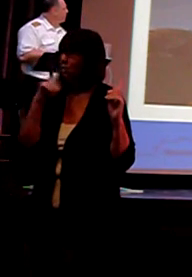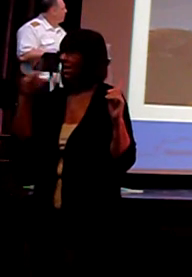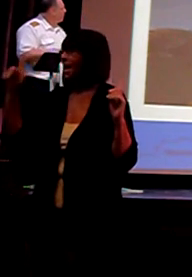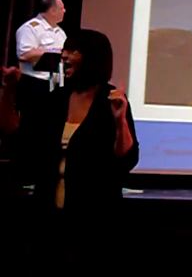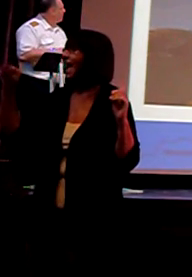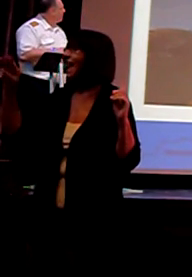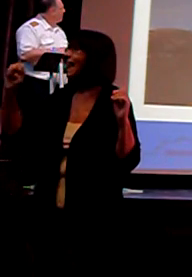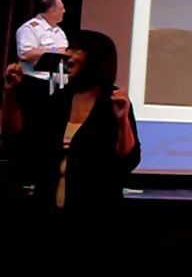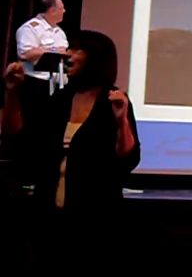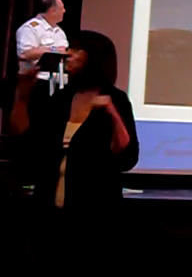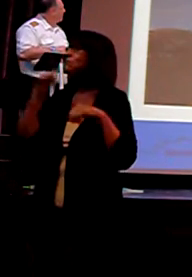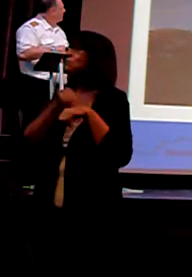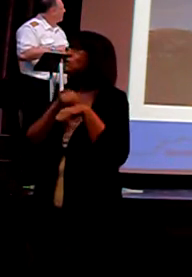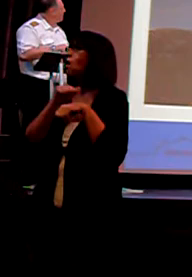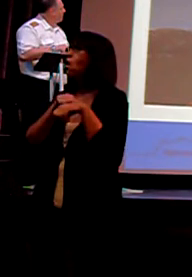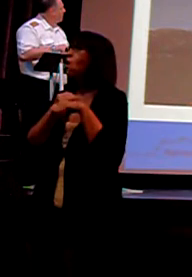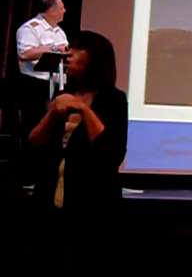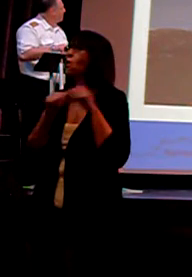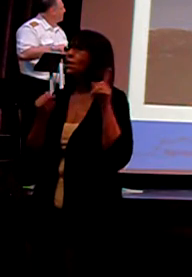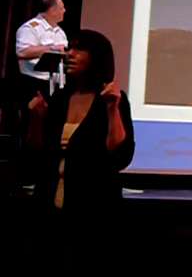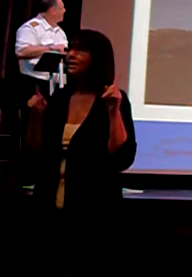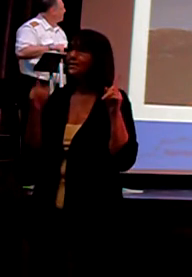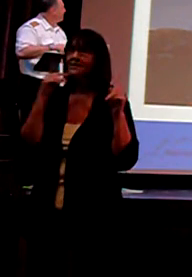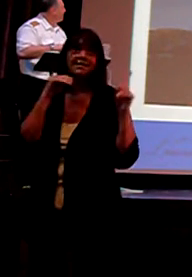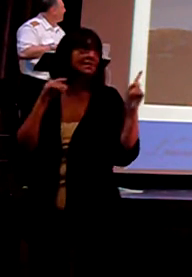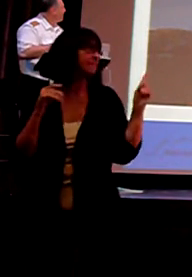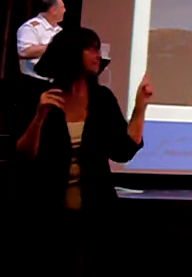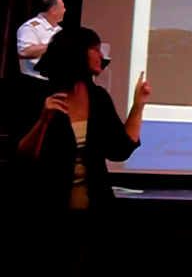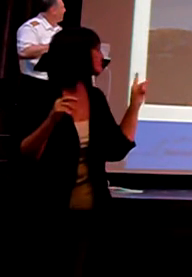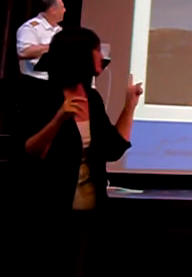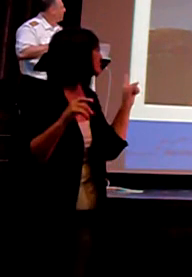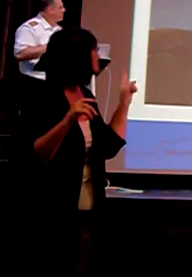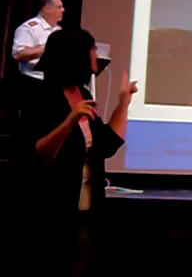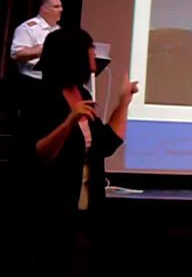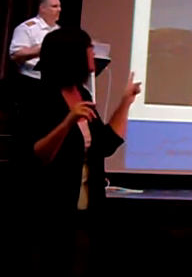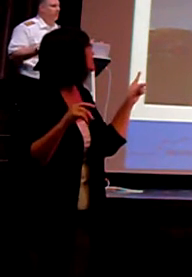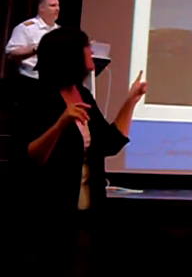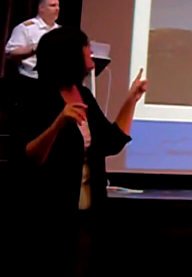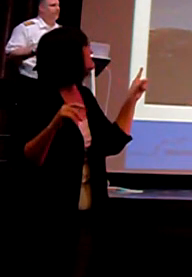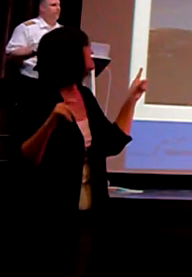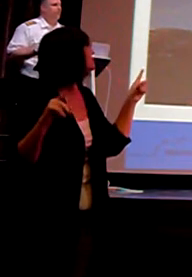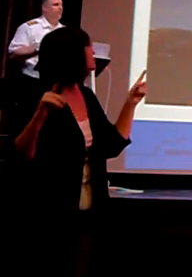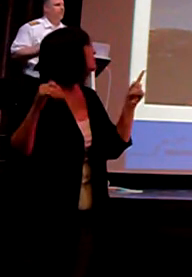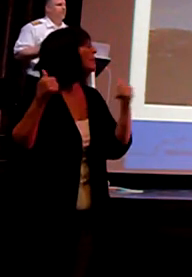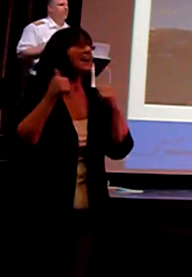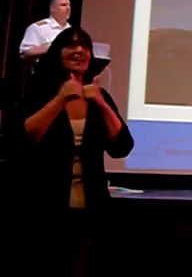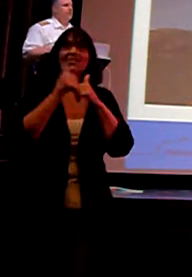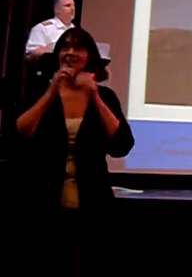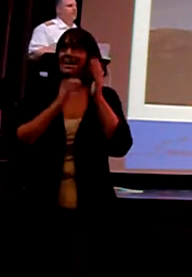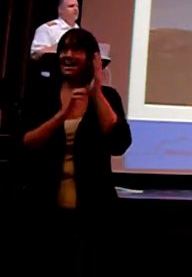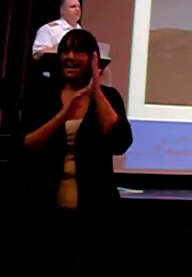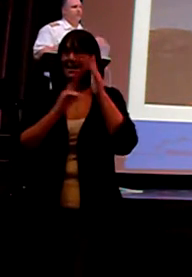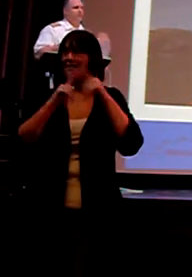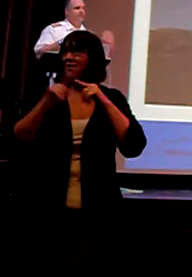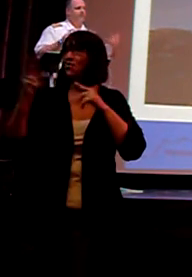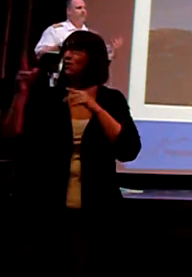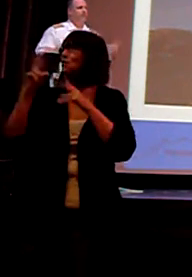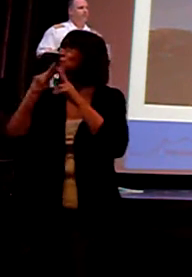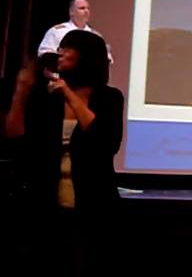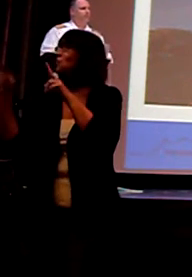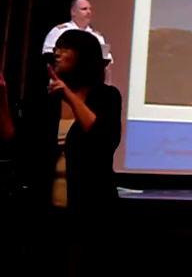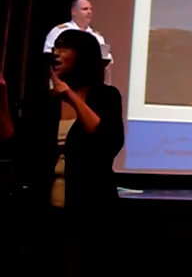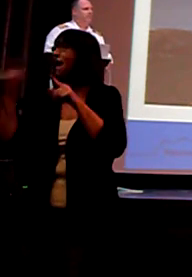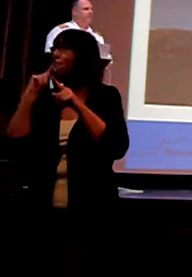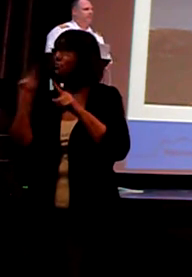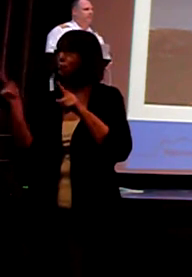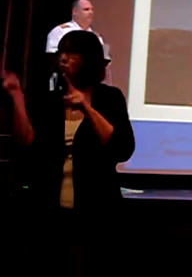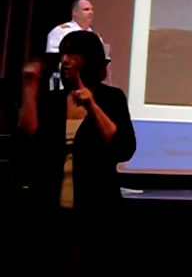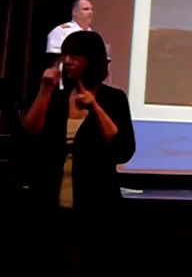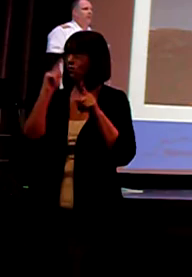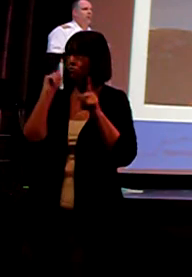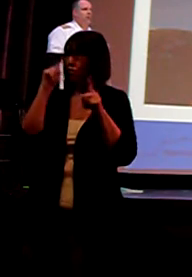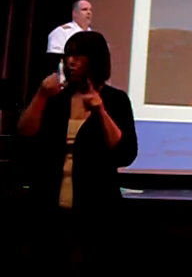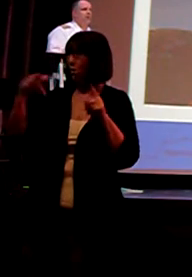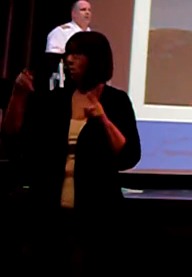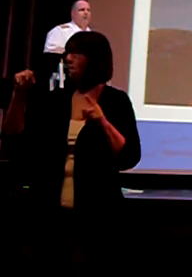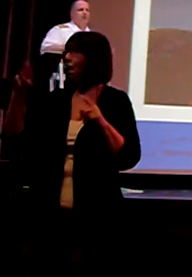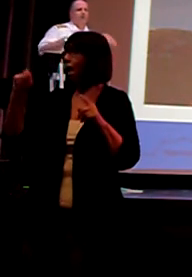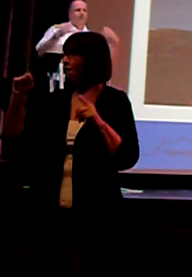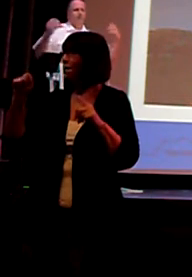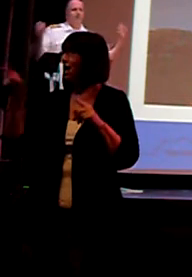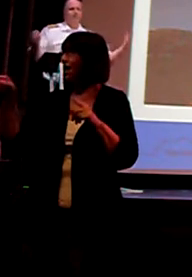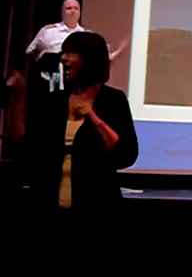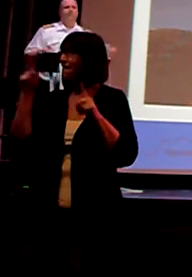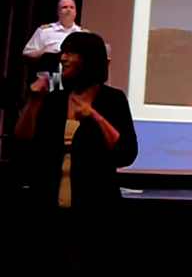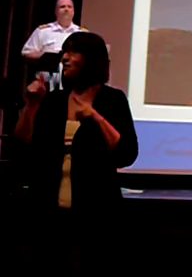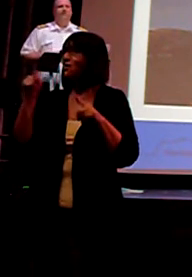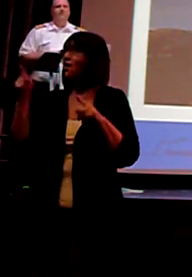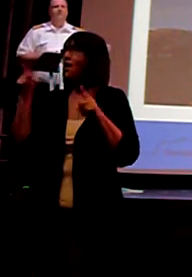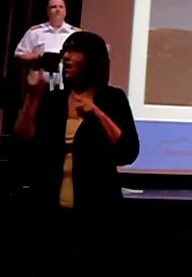limestone creations here, and of course it's far away from all the tourists, so if you would go back to Palma, you would go up there,